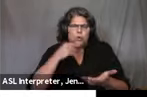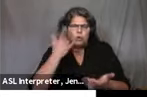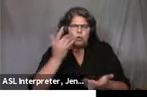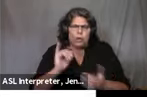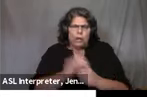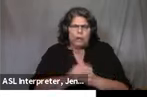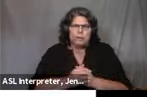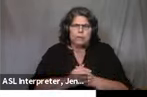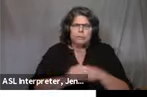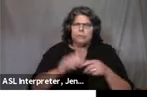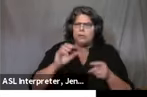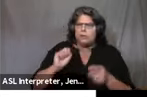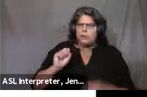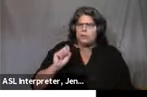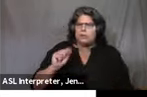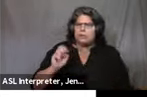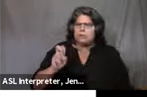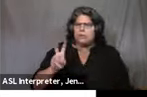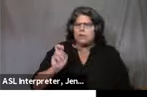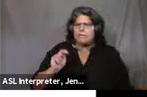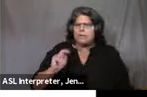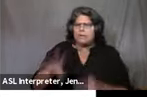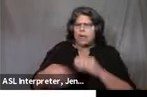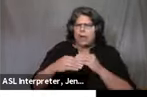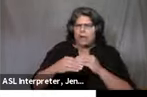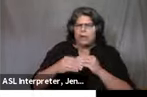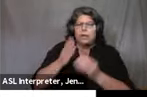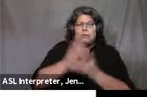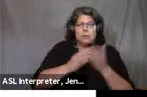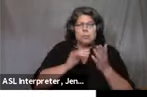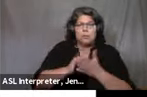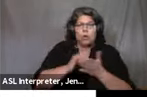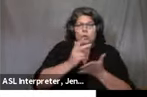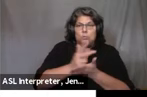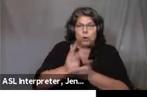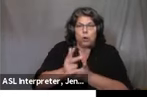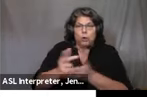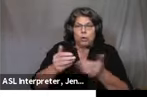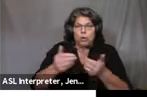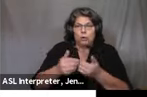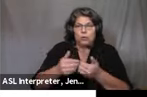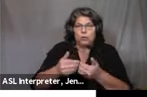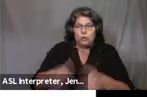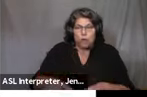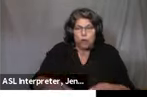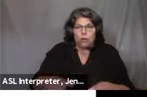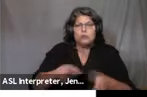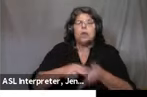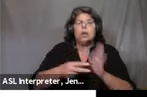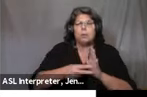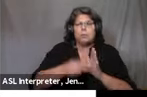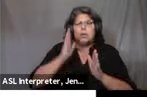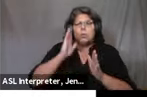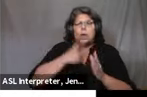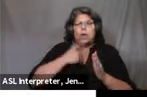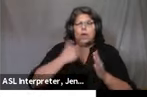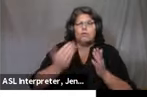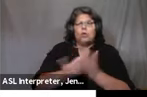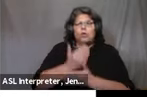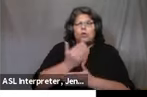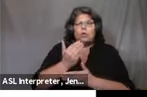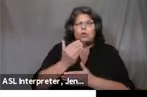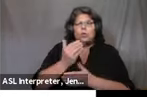Natalina, may I just add that some of that loss will be due to new stalls having different geometric